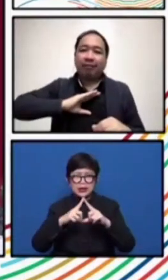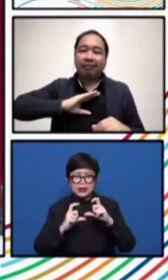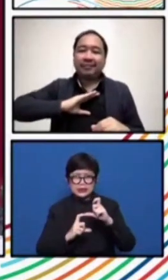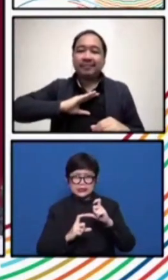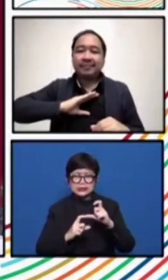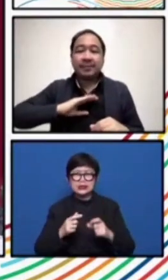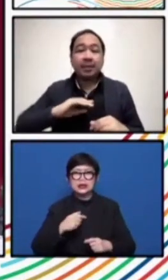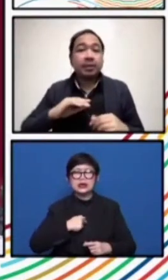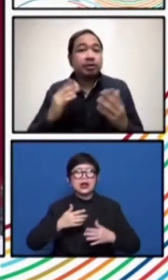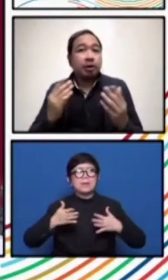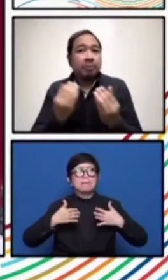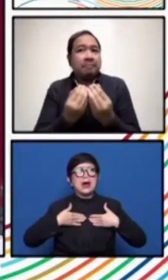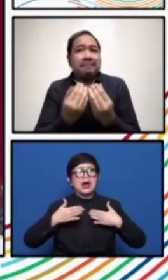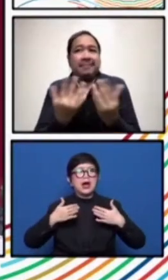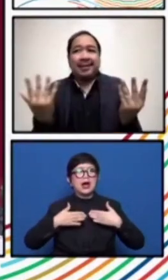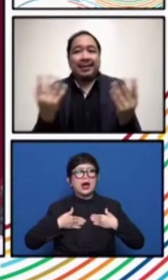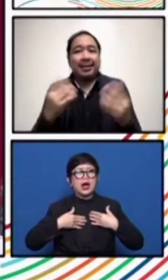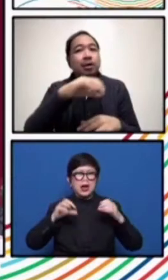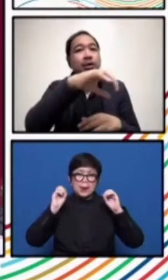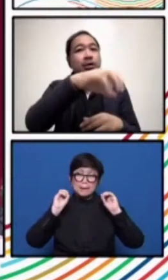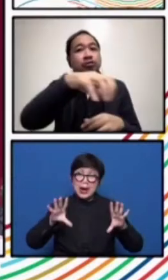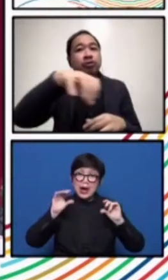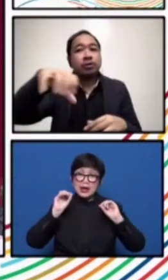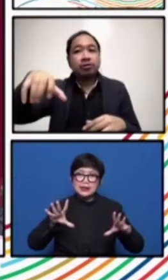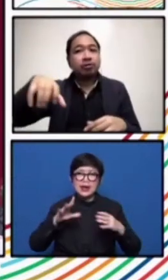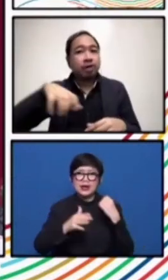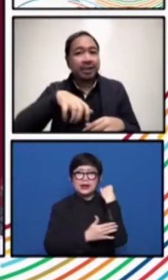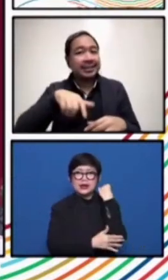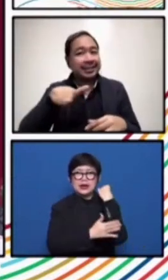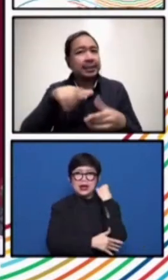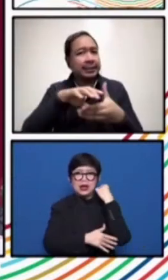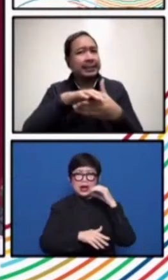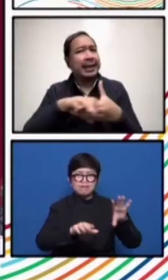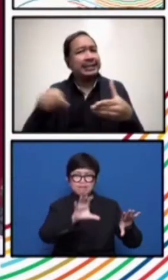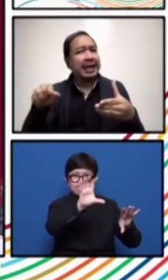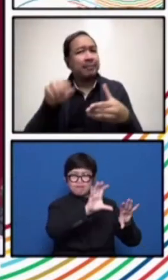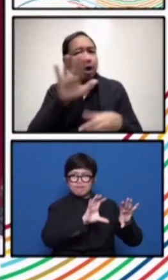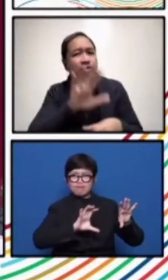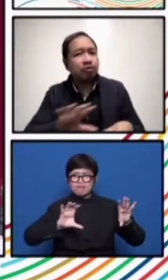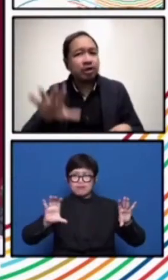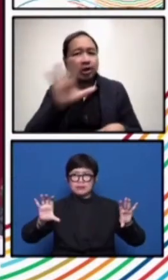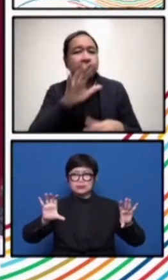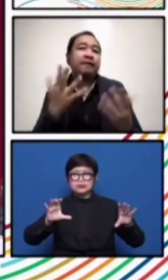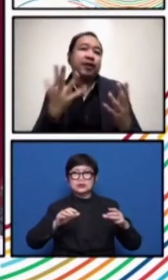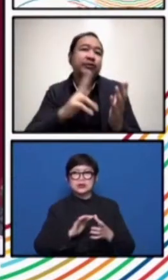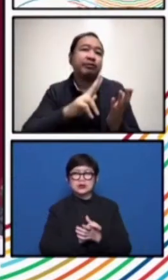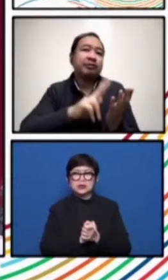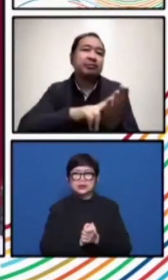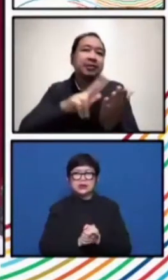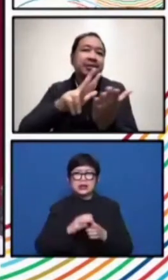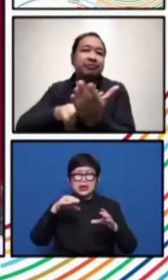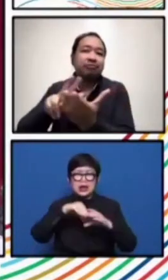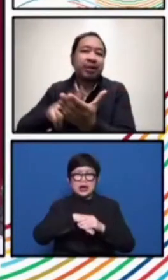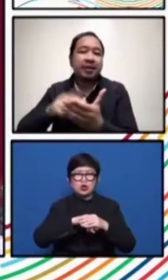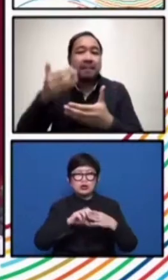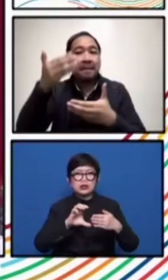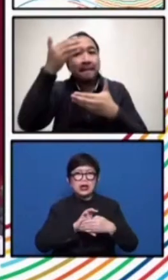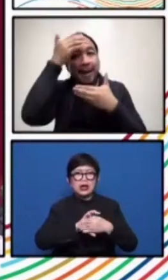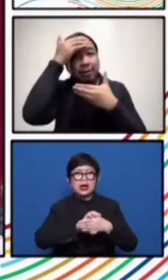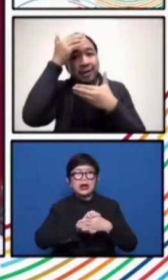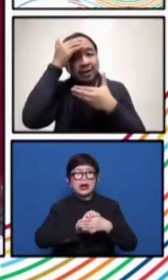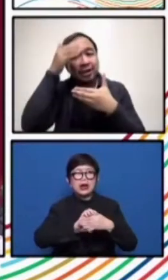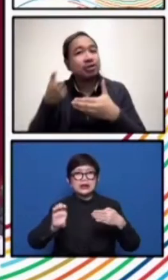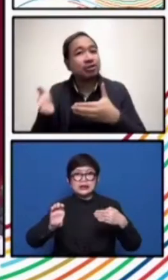many countries in the Escape region has already ratified the market shriti